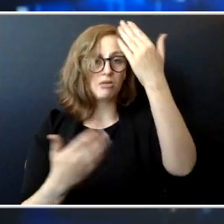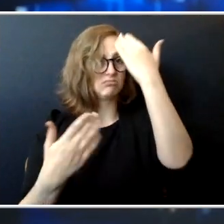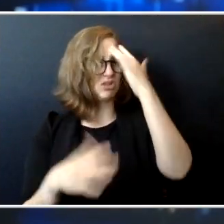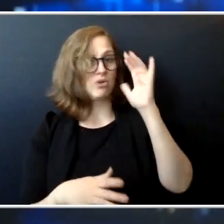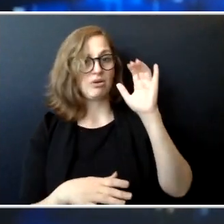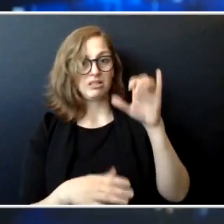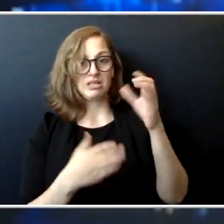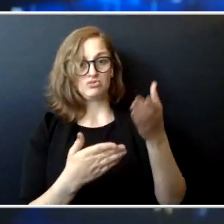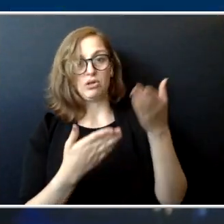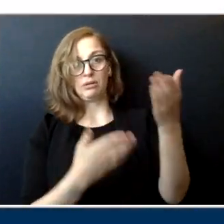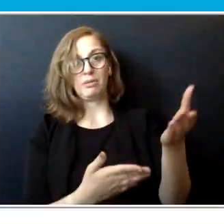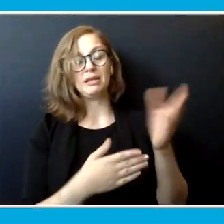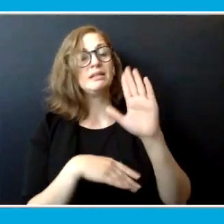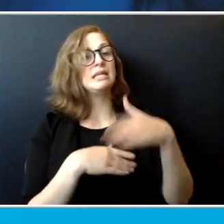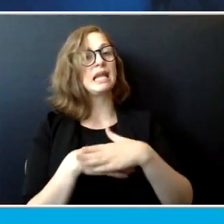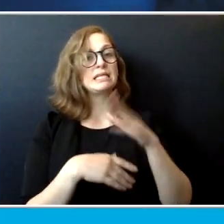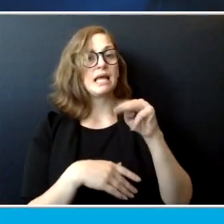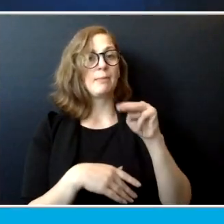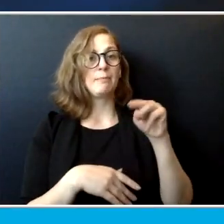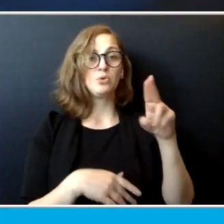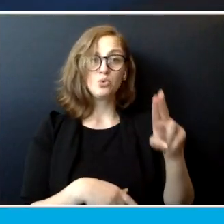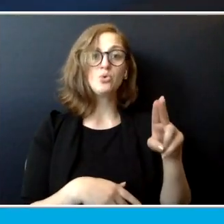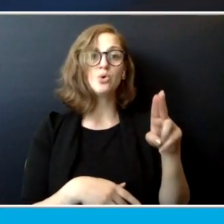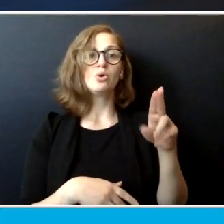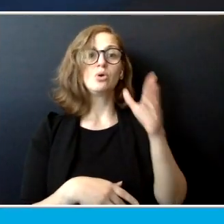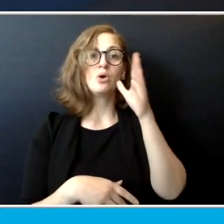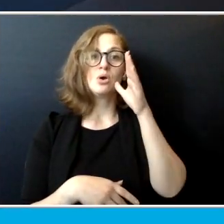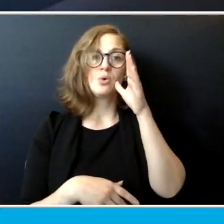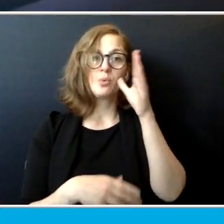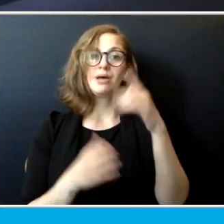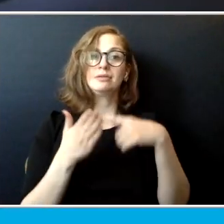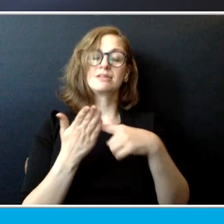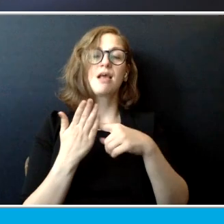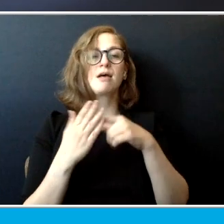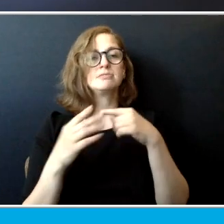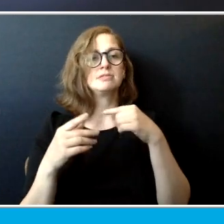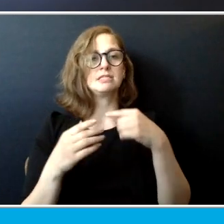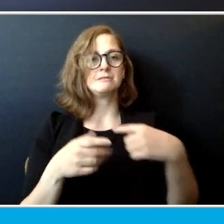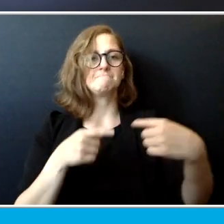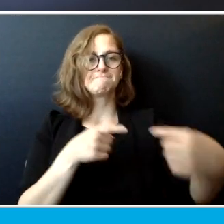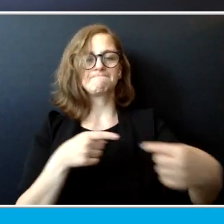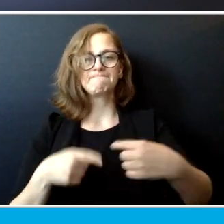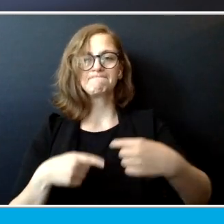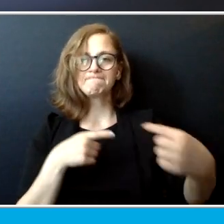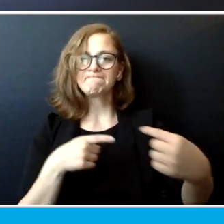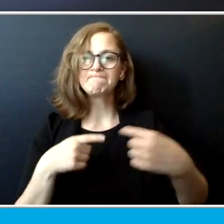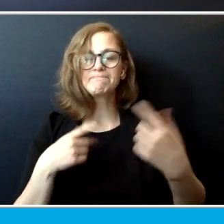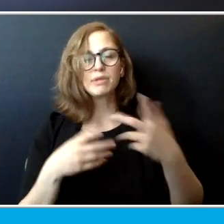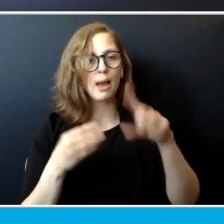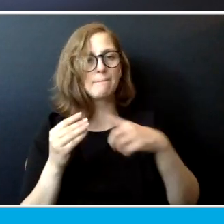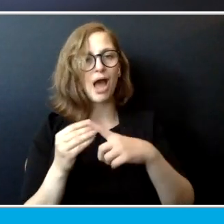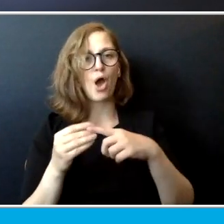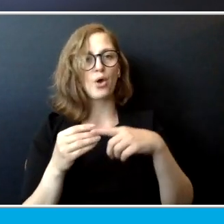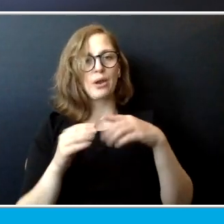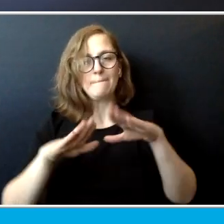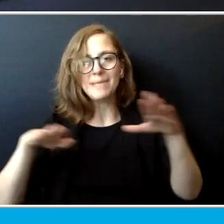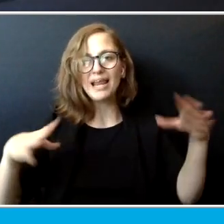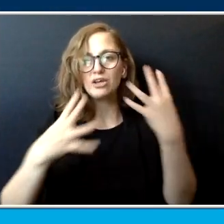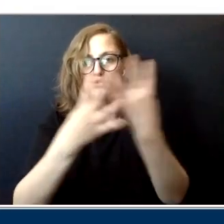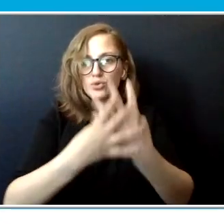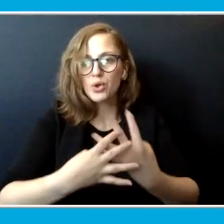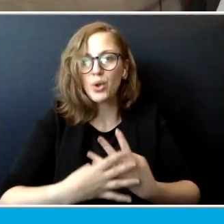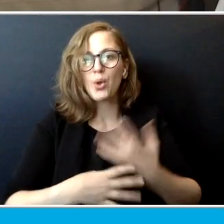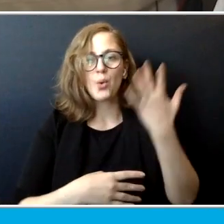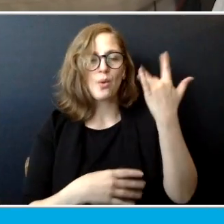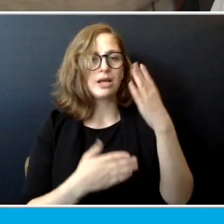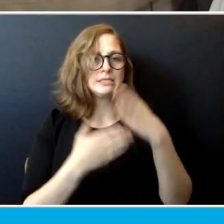the next Morning Medical Update, the ongoing debate over pediatric screening and why some doctors aren't convinced it's